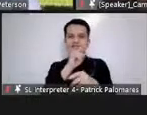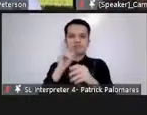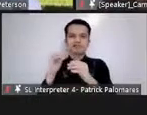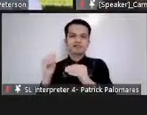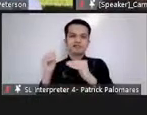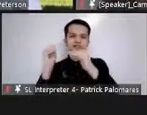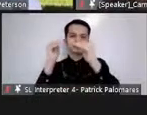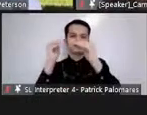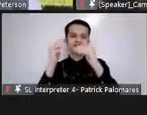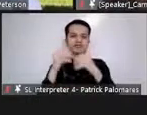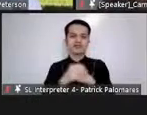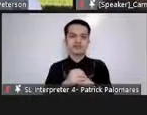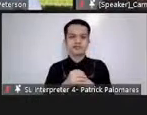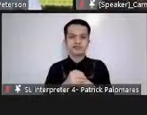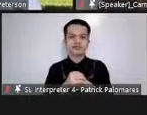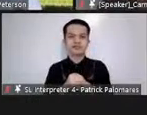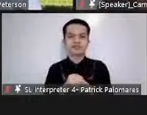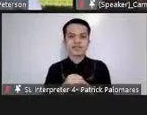a tourism